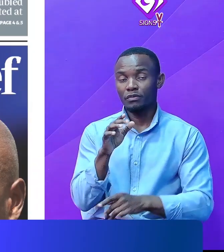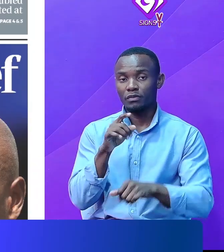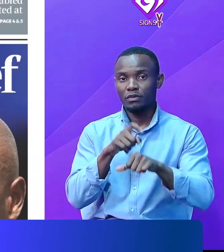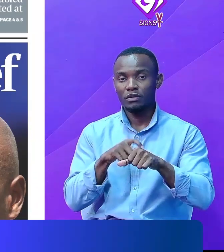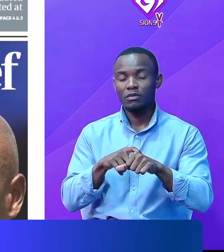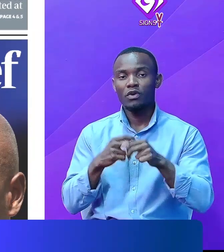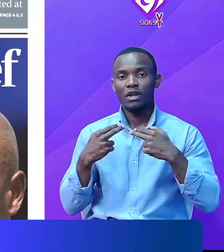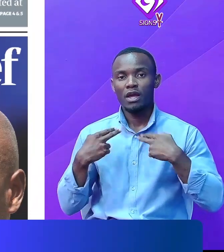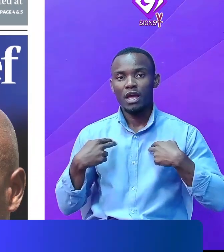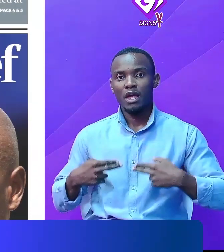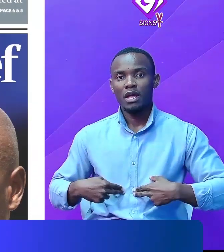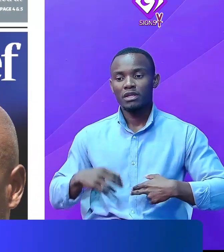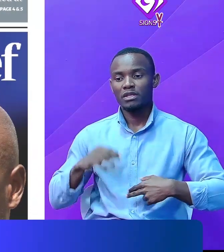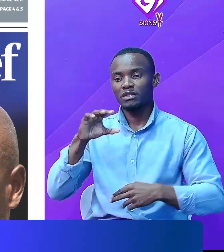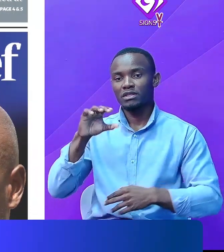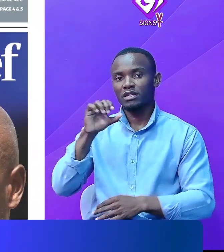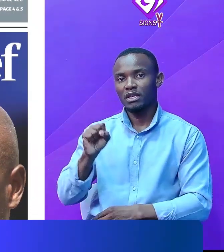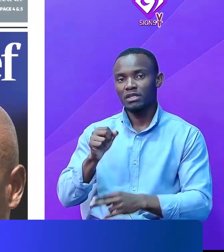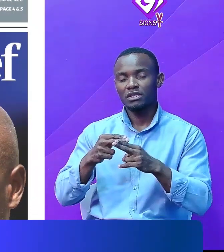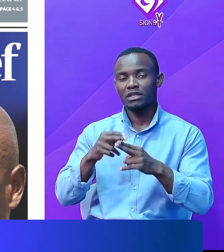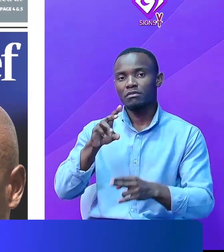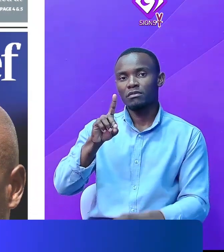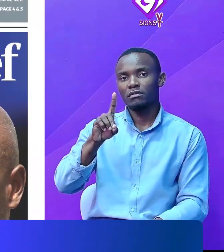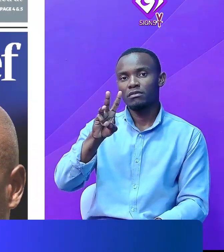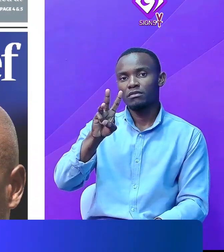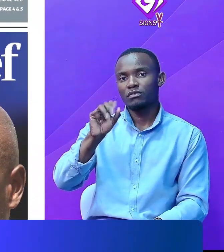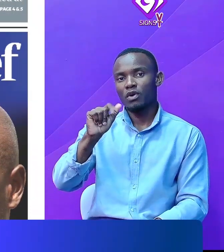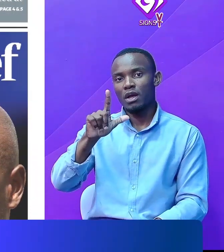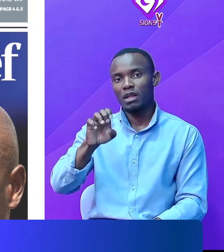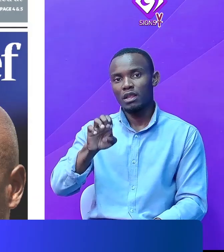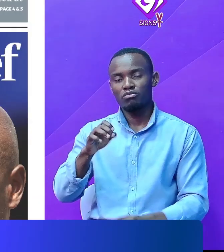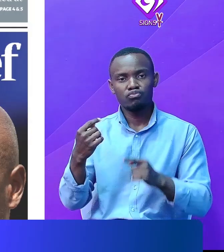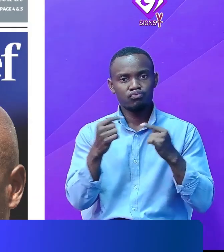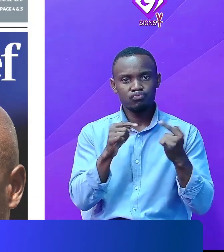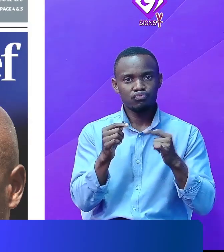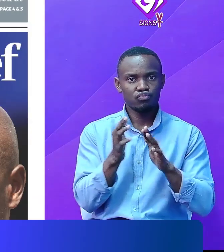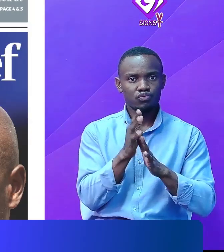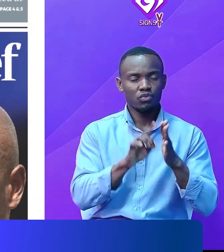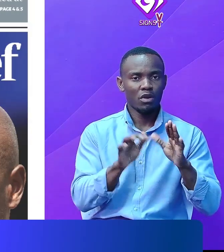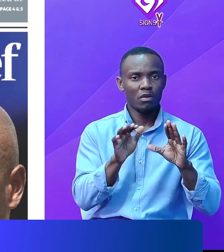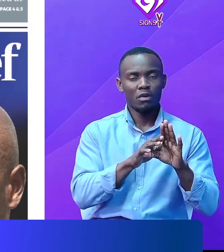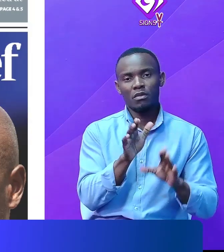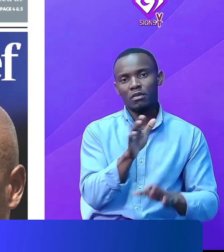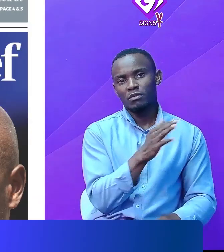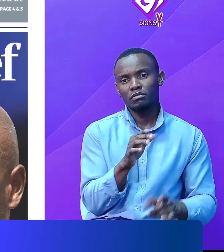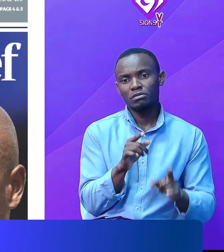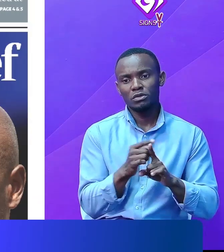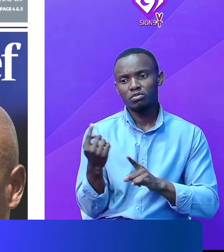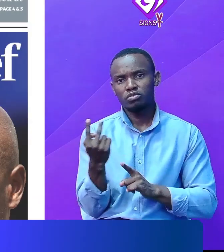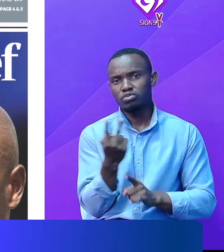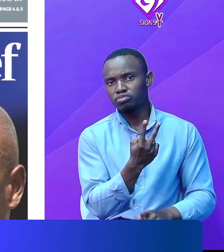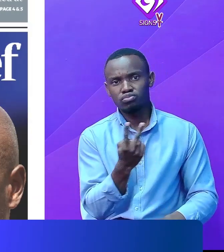Aden Duale clashed with MPs during a stormy Health Committee session, trading insults and accusations